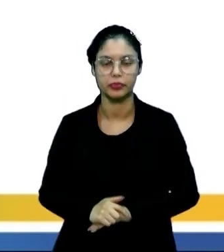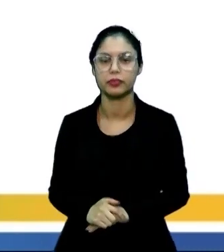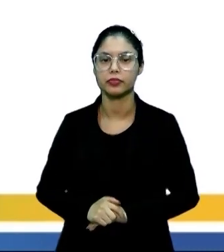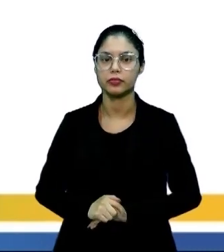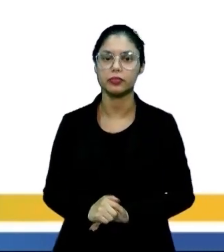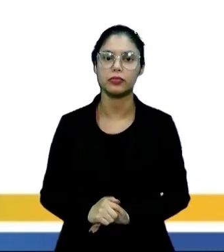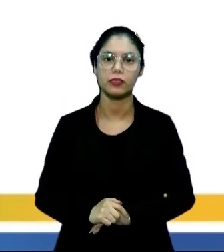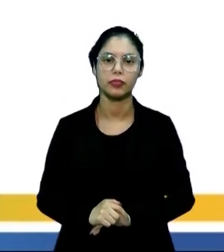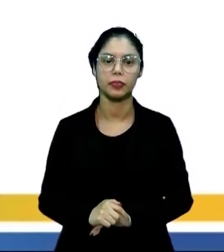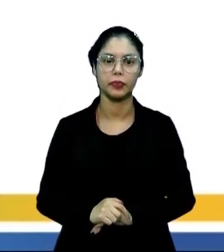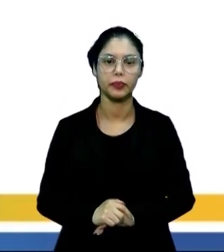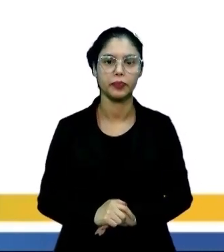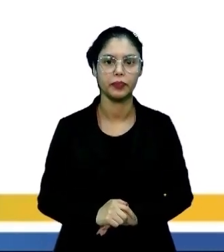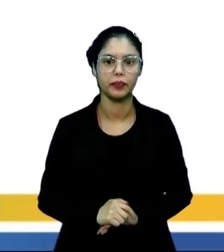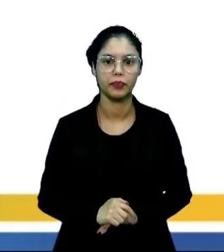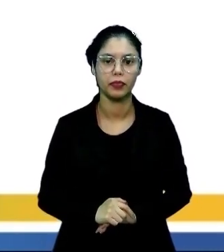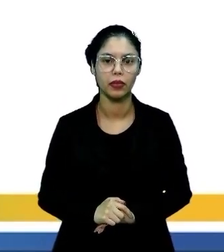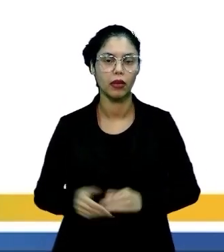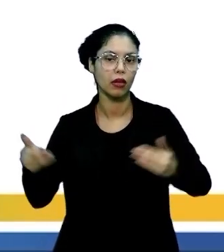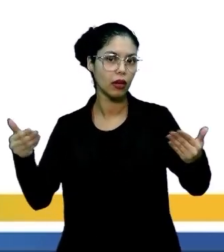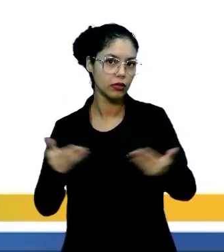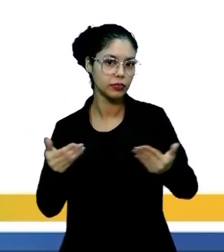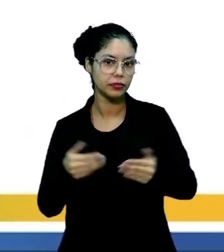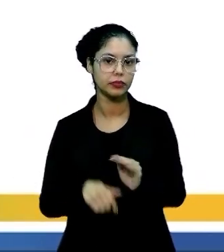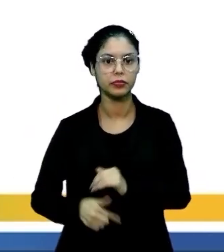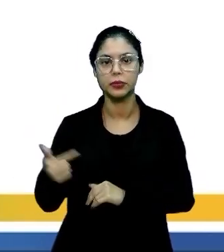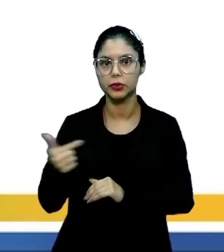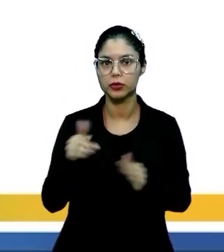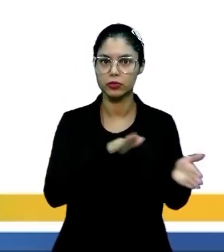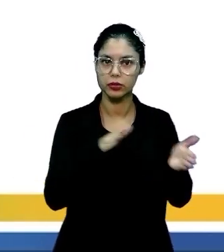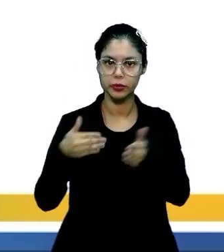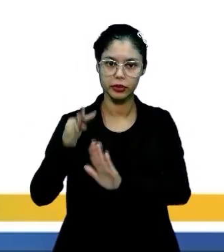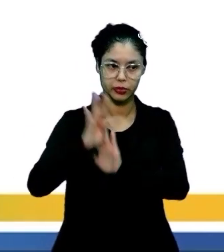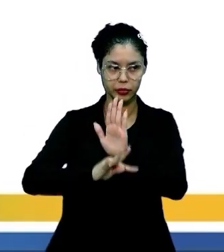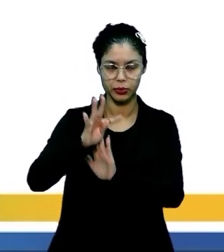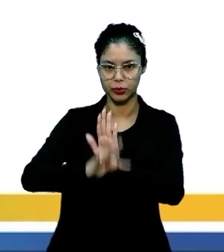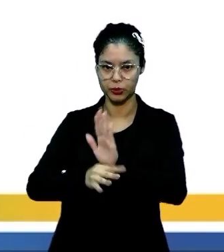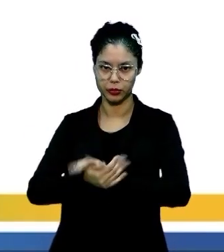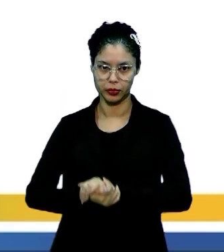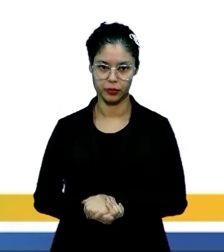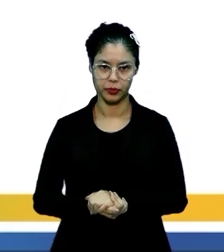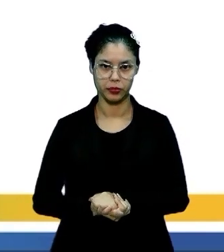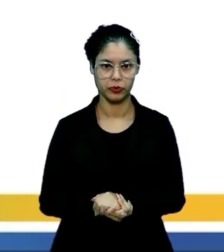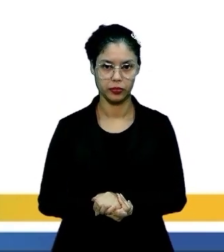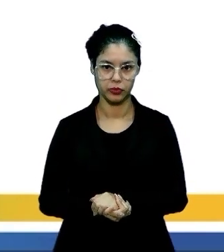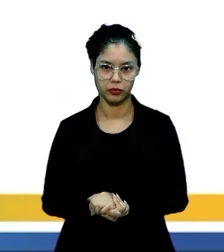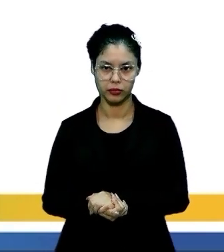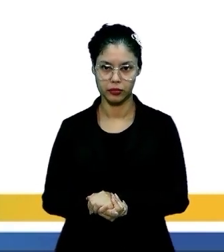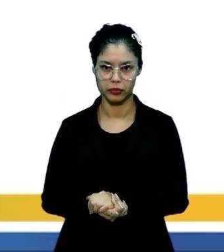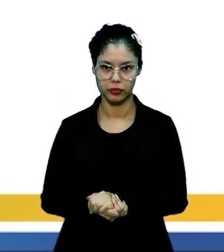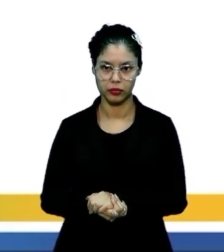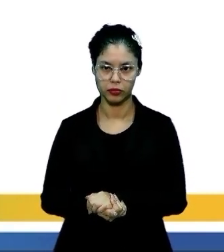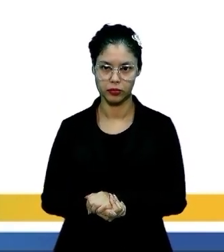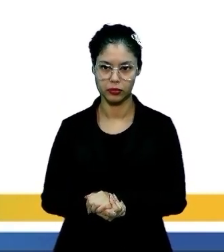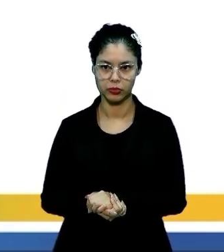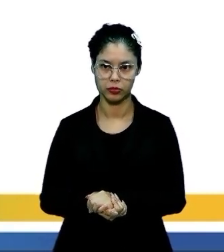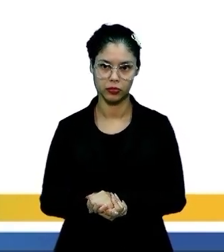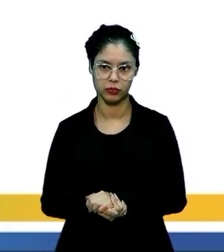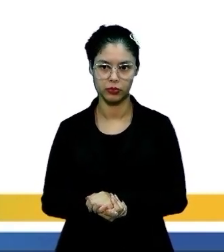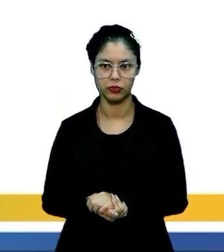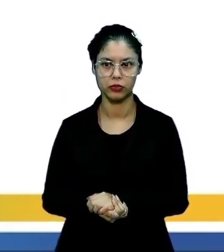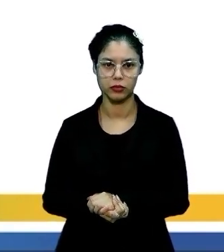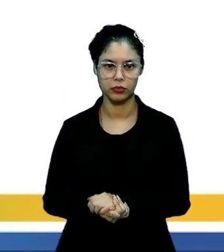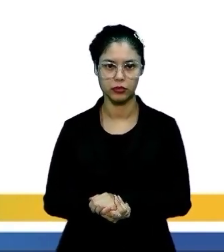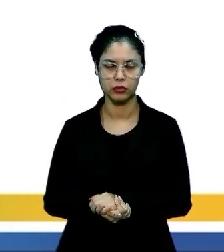nós estamos retratando. Agora nós vamos para a segunda parte do texto, ok? Acompanhe aí na mesma página, número